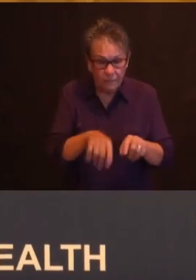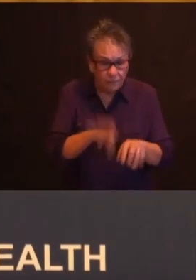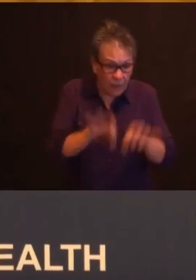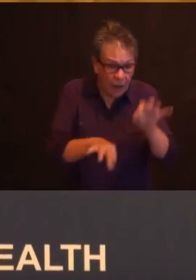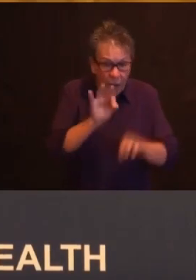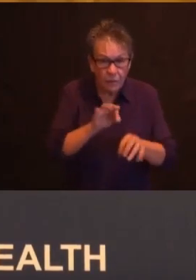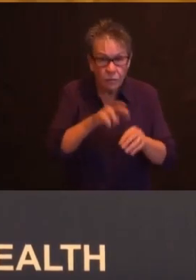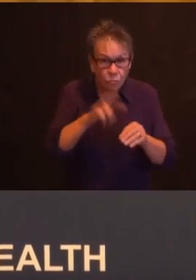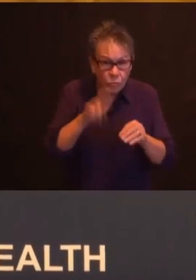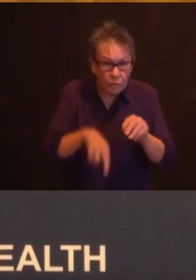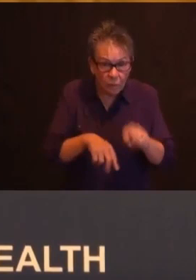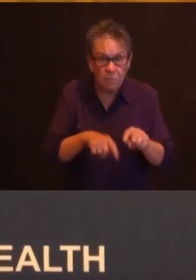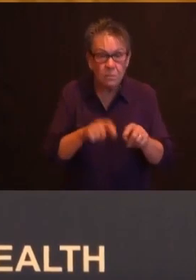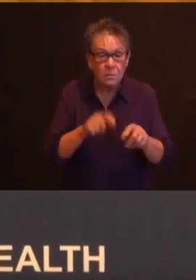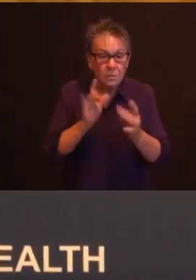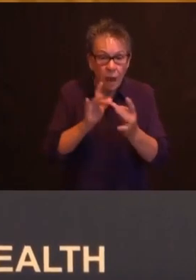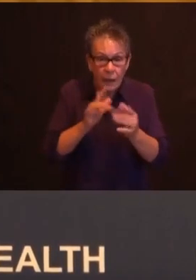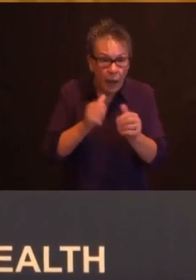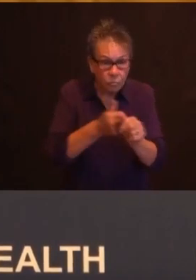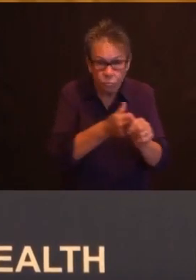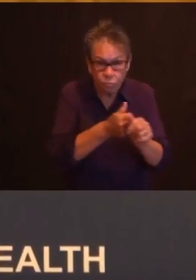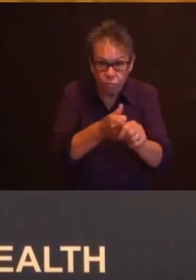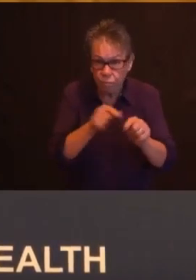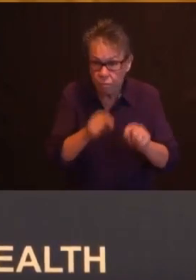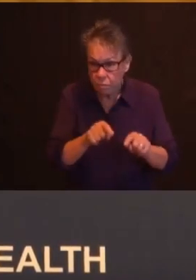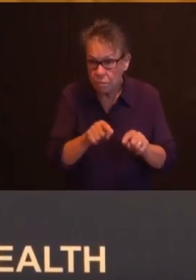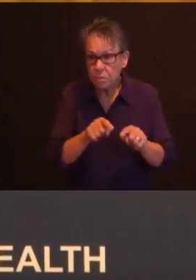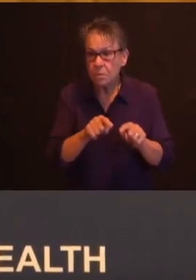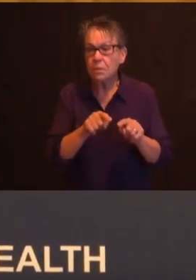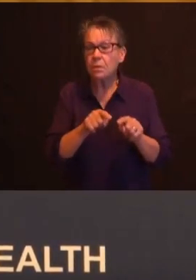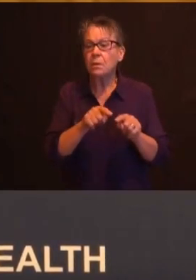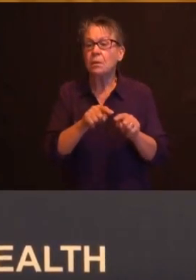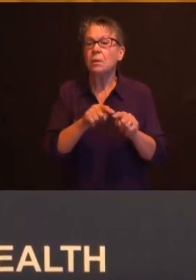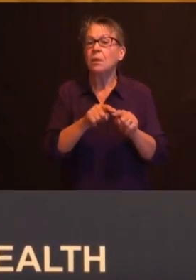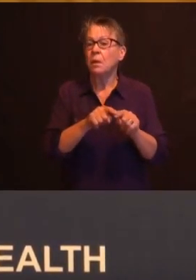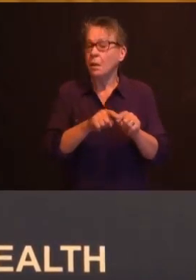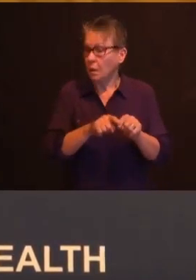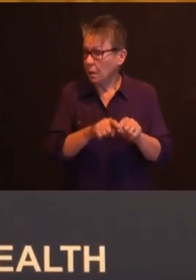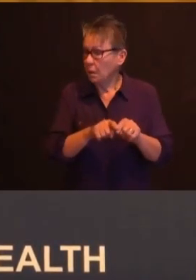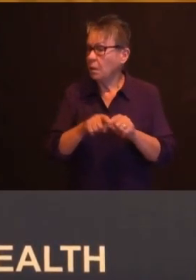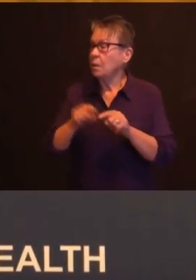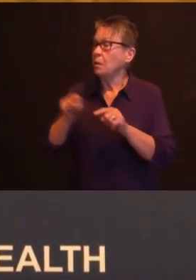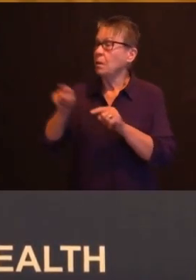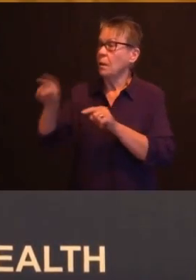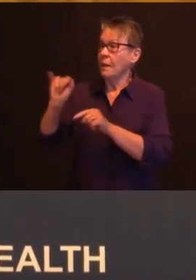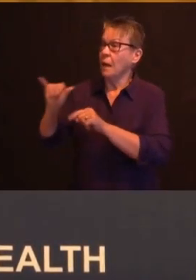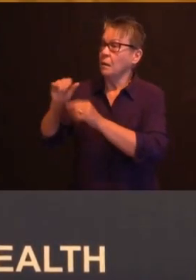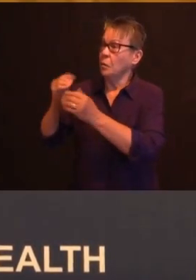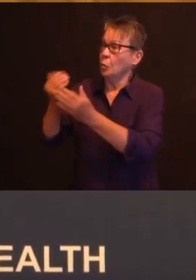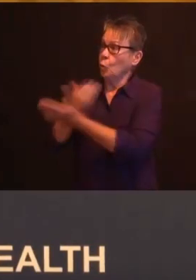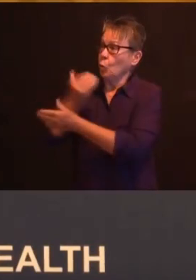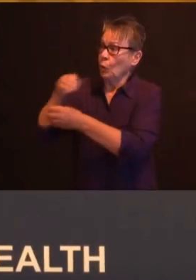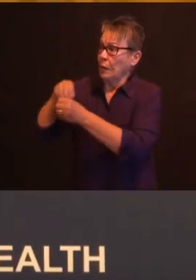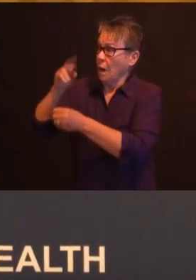but it's from somebody who, in the most unlikely circumstances, didn't just get it